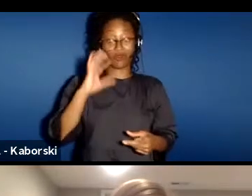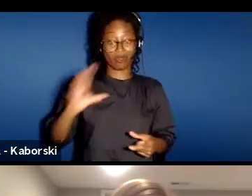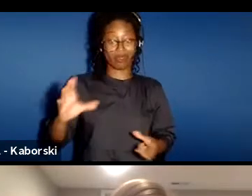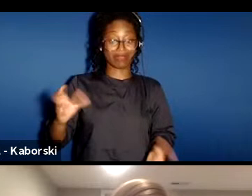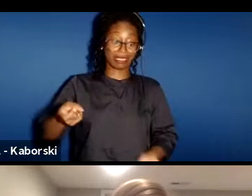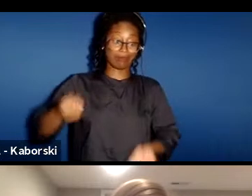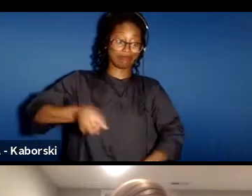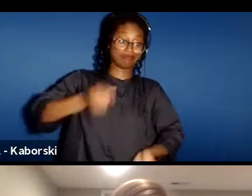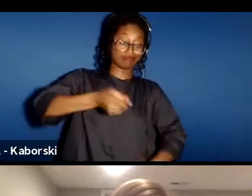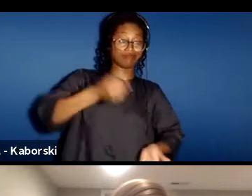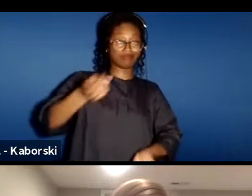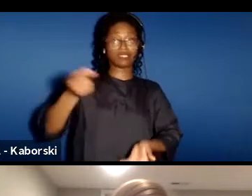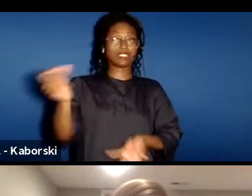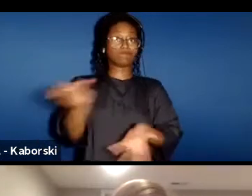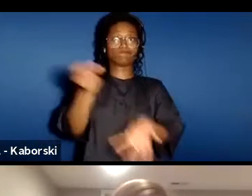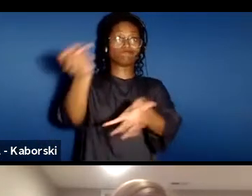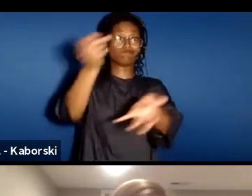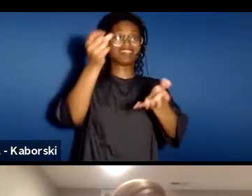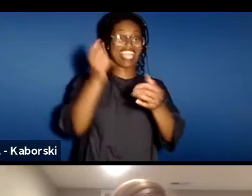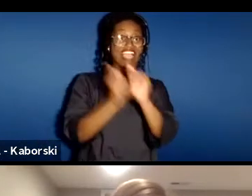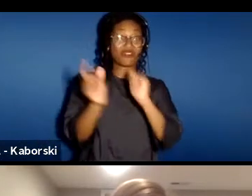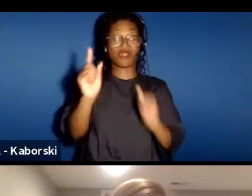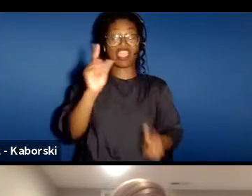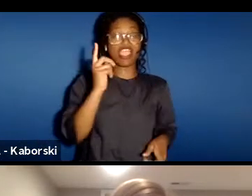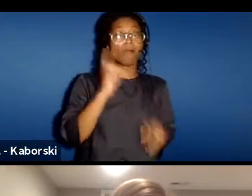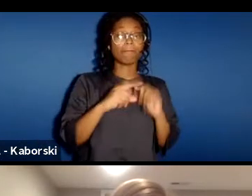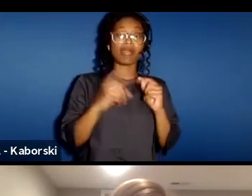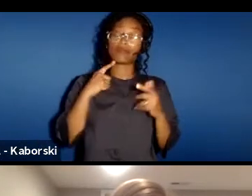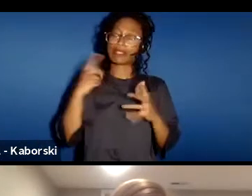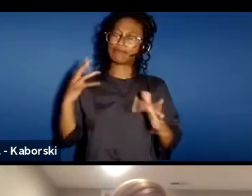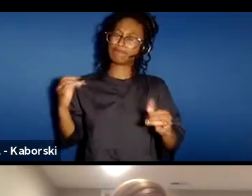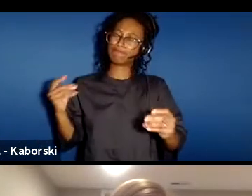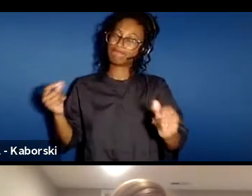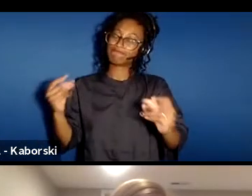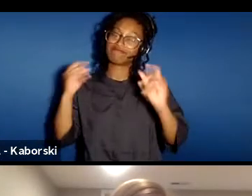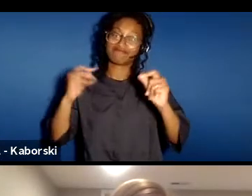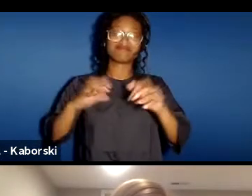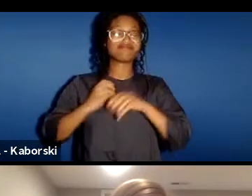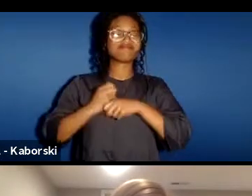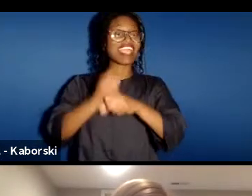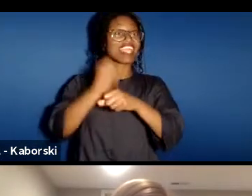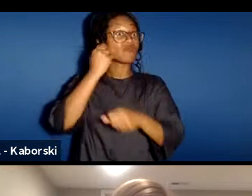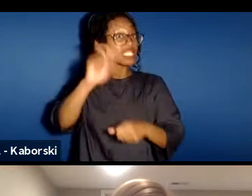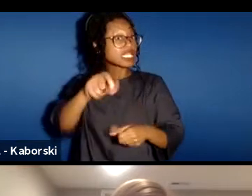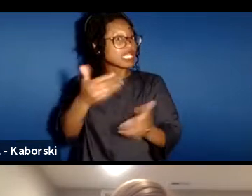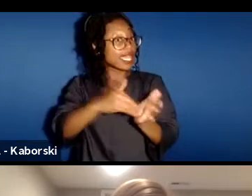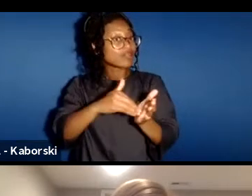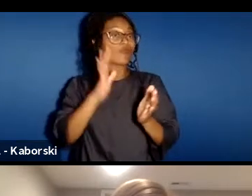transitioned in rapid fashion to making a bunch of hand sanitizer, and we'll make more if we need to.